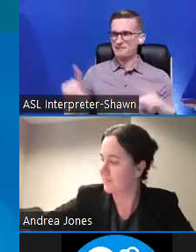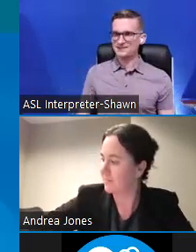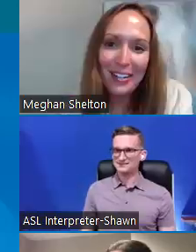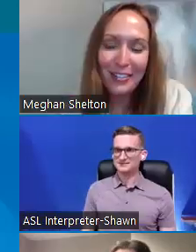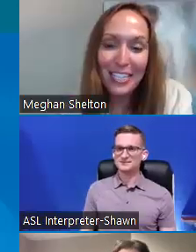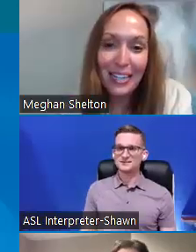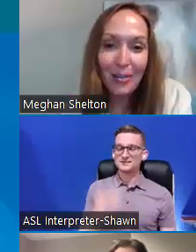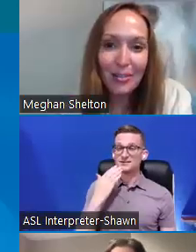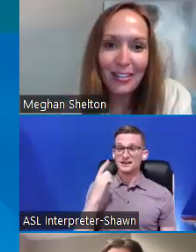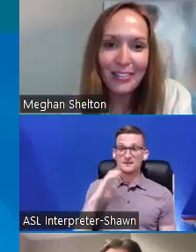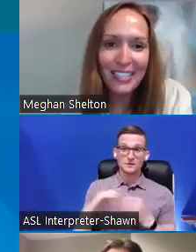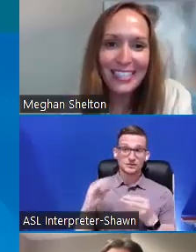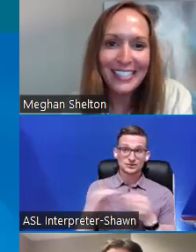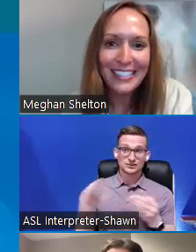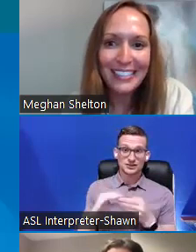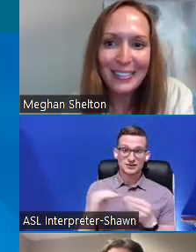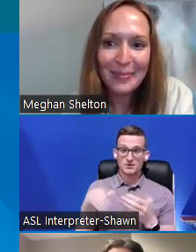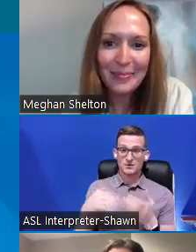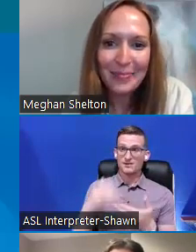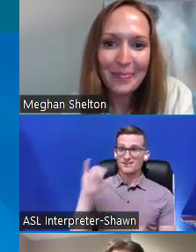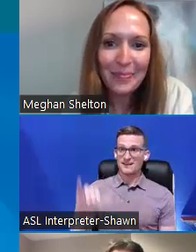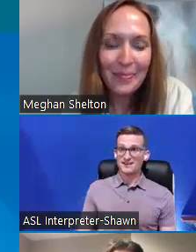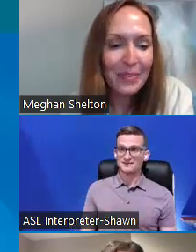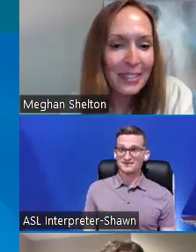for sharing all of that out with all of us.